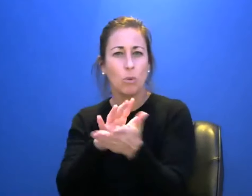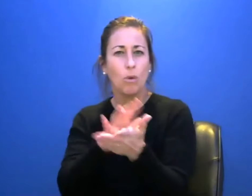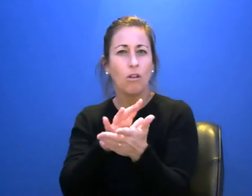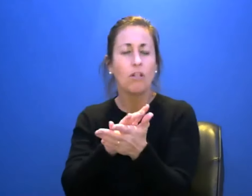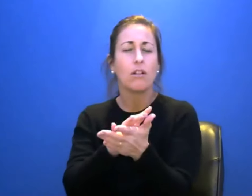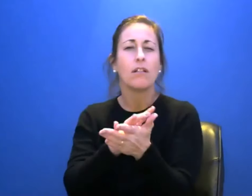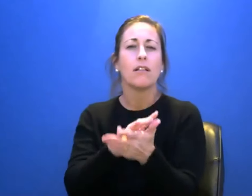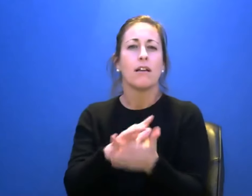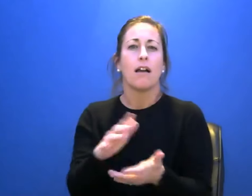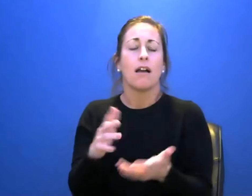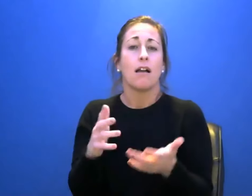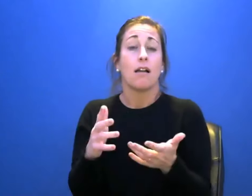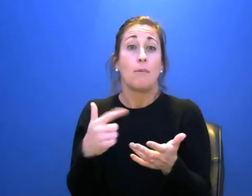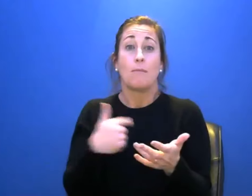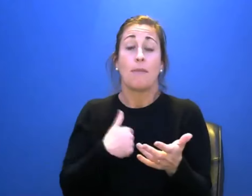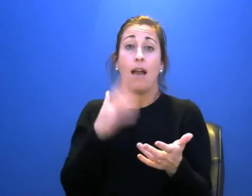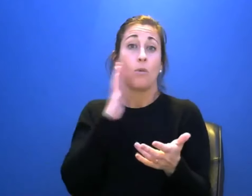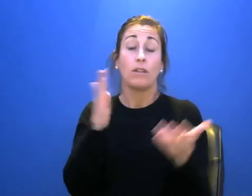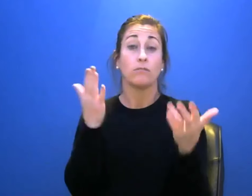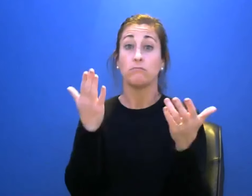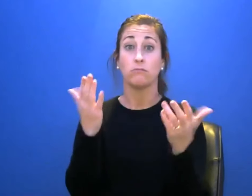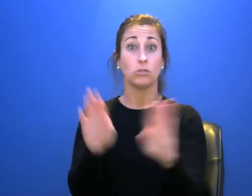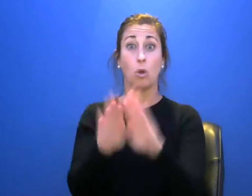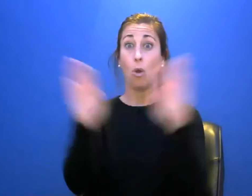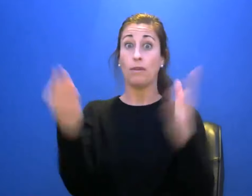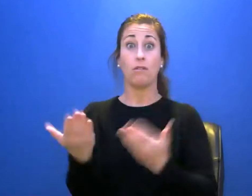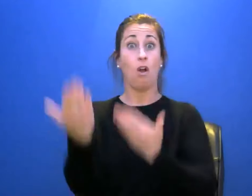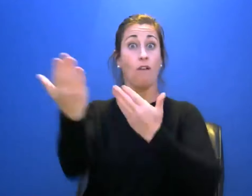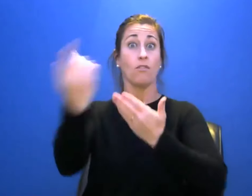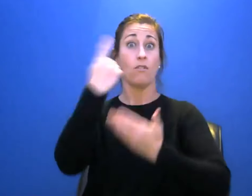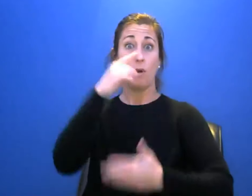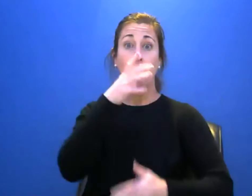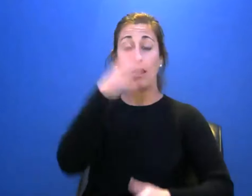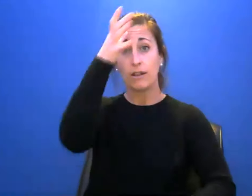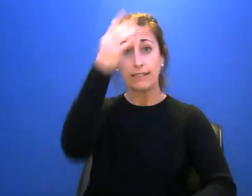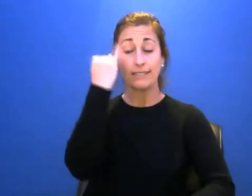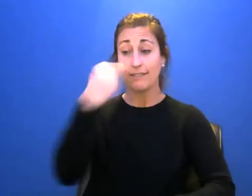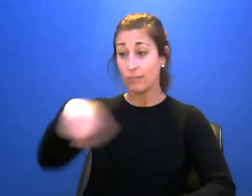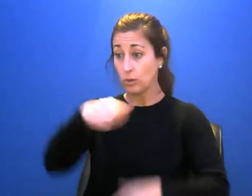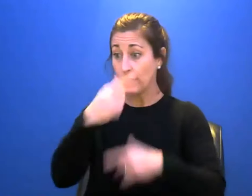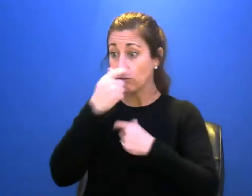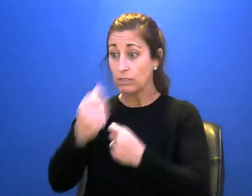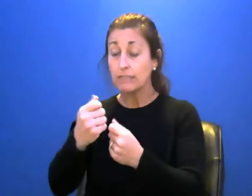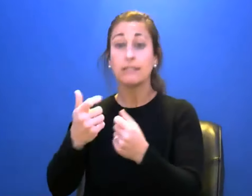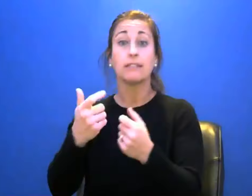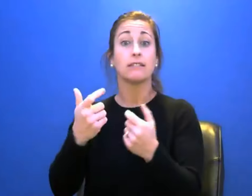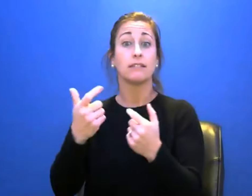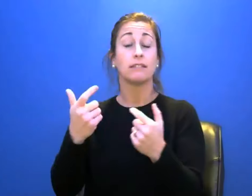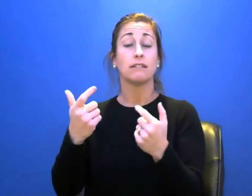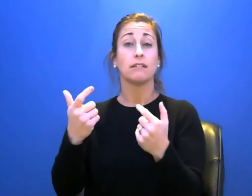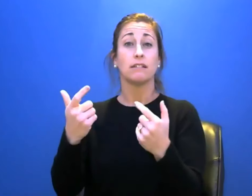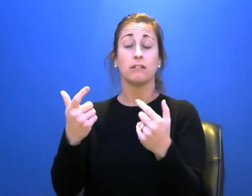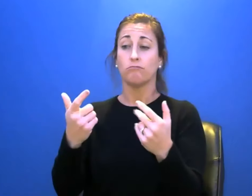the offer for our parents that if you are interested in participating in the presentation alongside